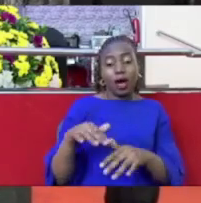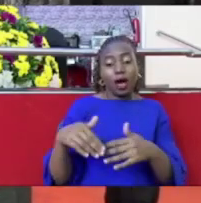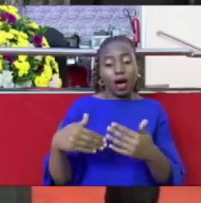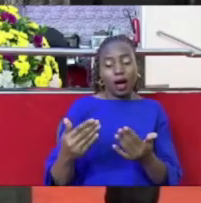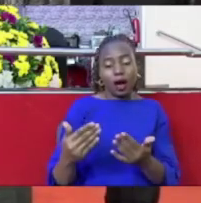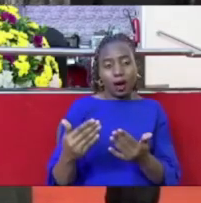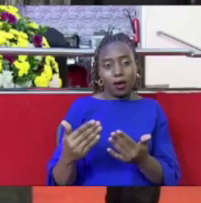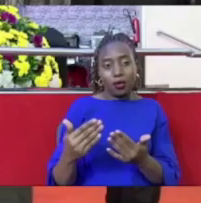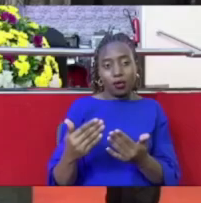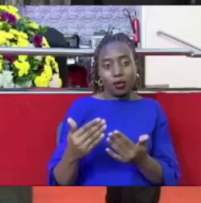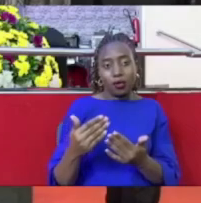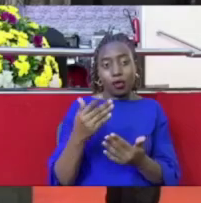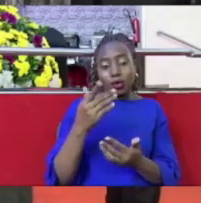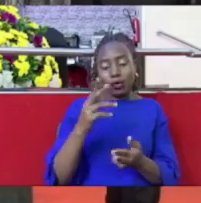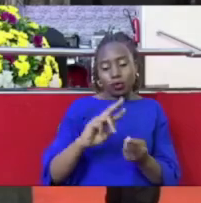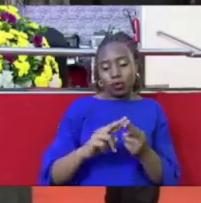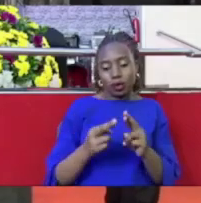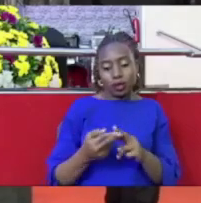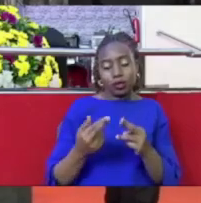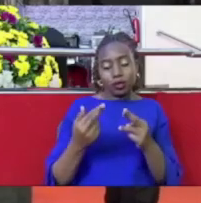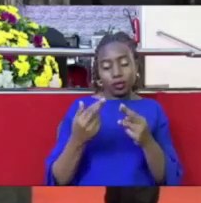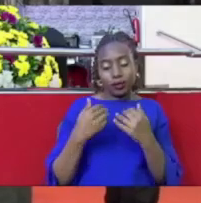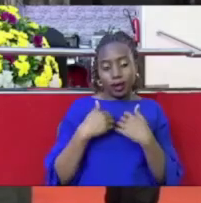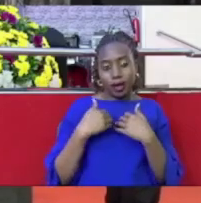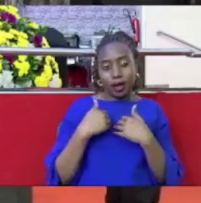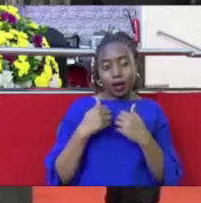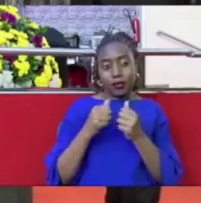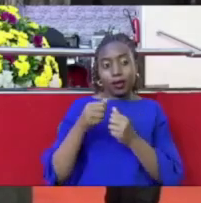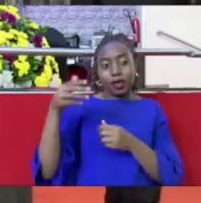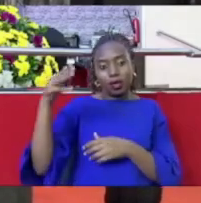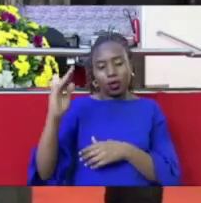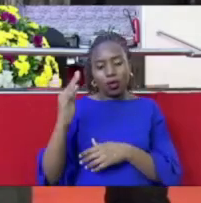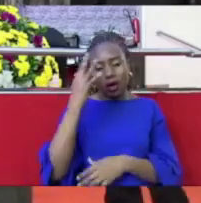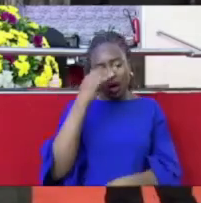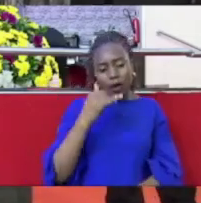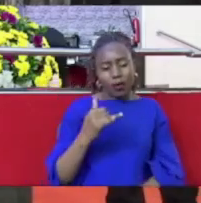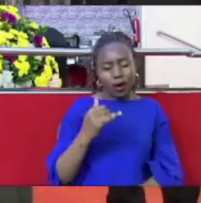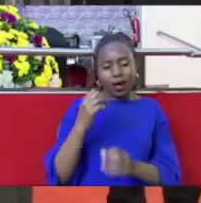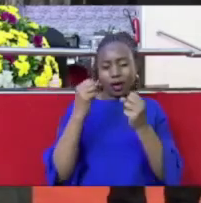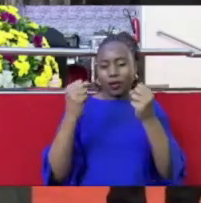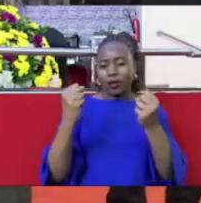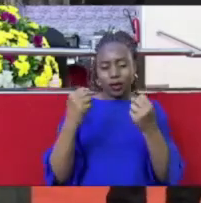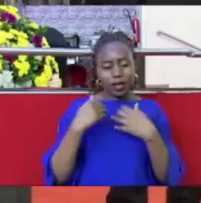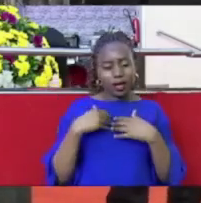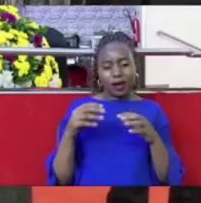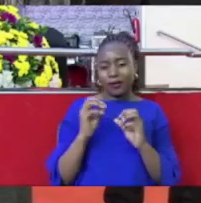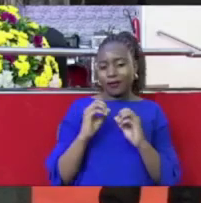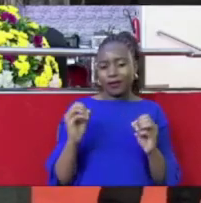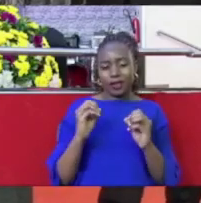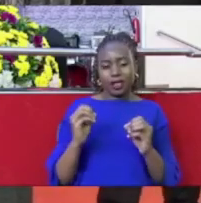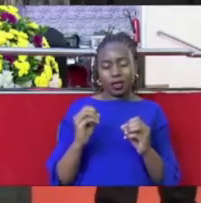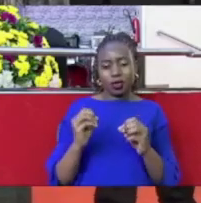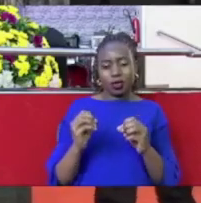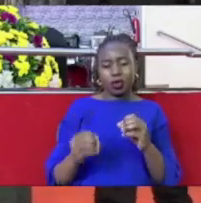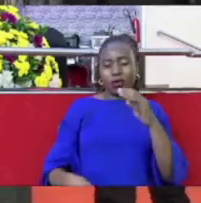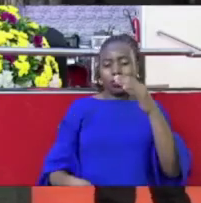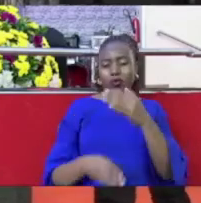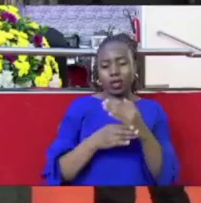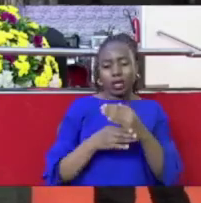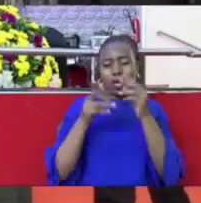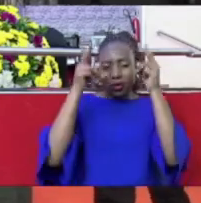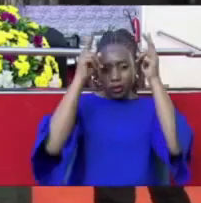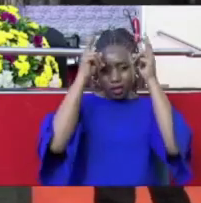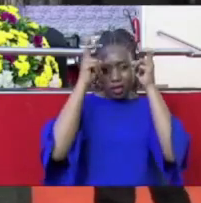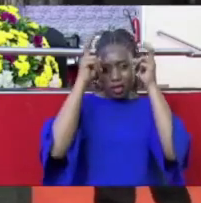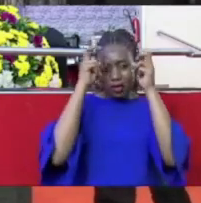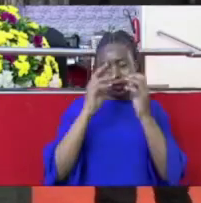Why am I losing the boldness to face this demon? Remember what the scripture says, all